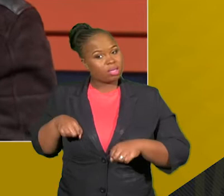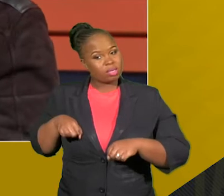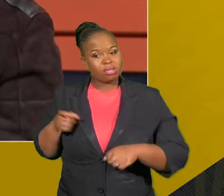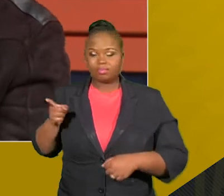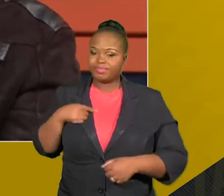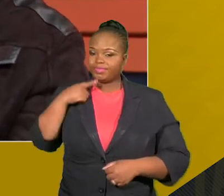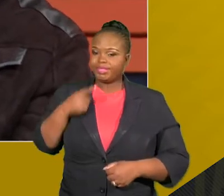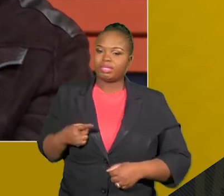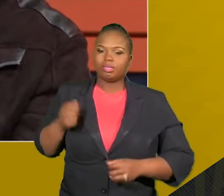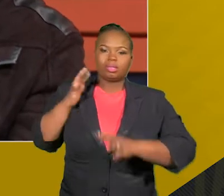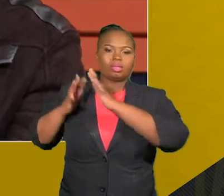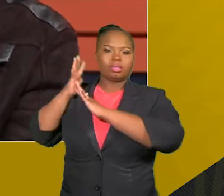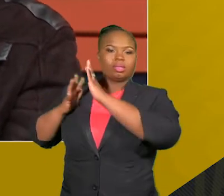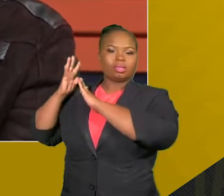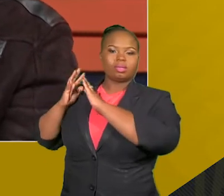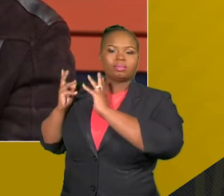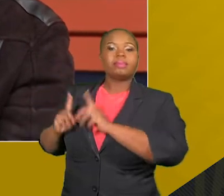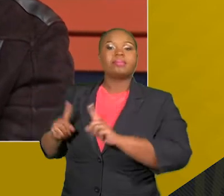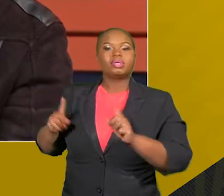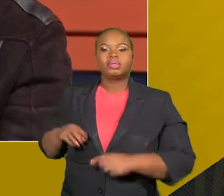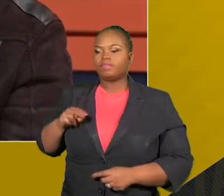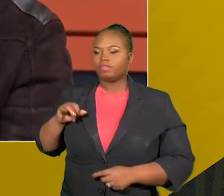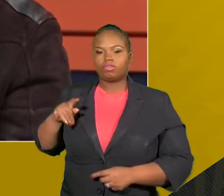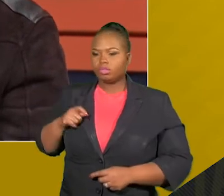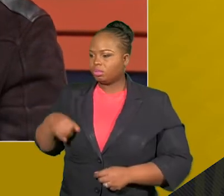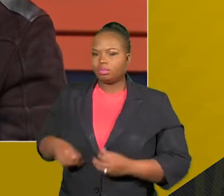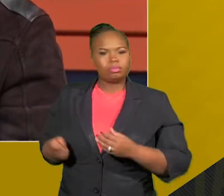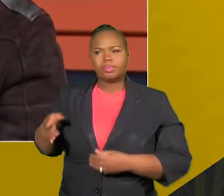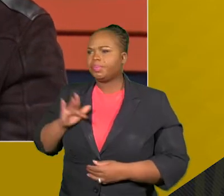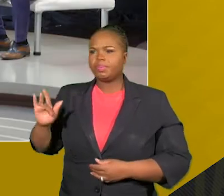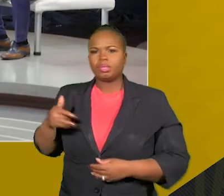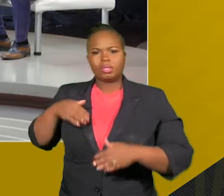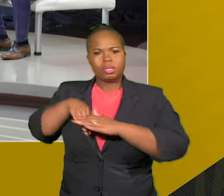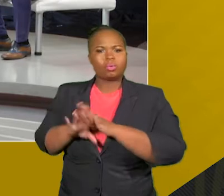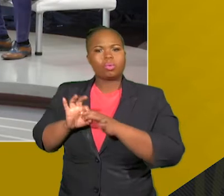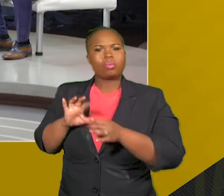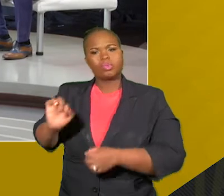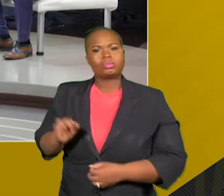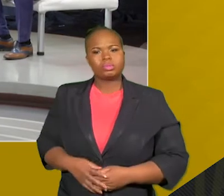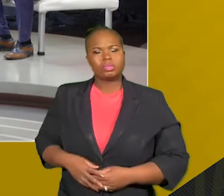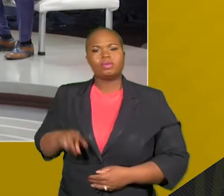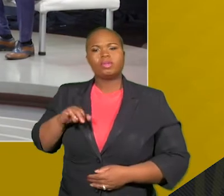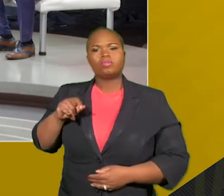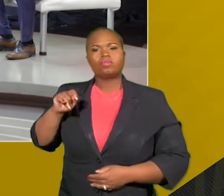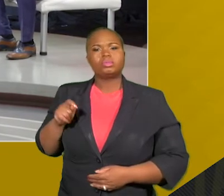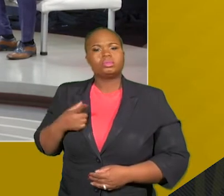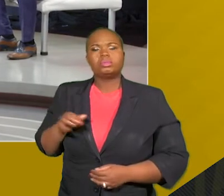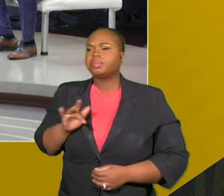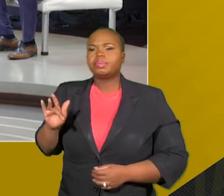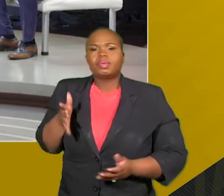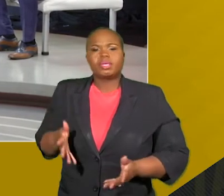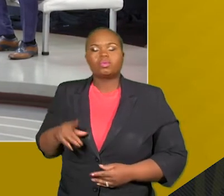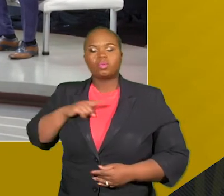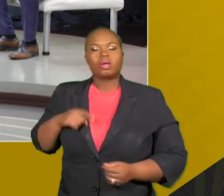brothers, with history at Ibuyapi, but ufer vuta ke kendlini mawusha nkosikazi. Ufer vuta ke se kendlini mawusha. Lama social